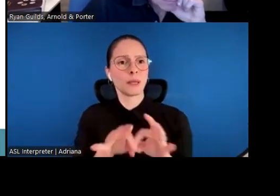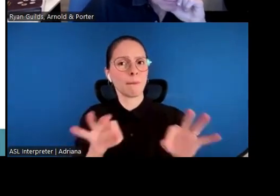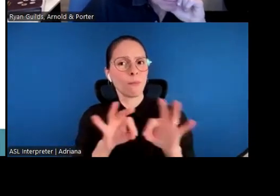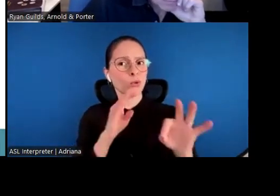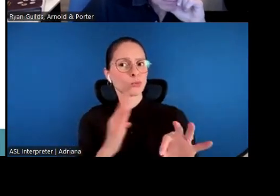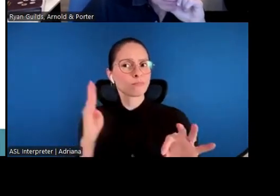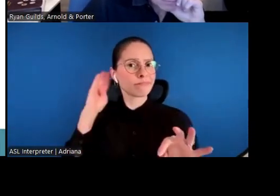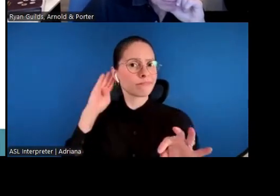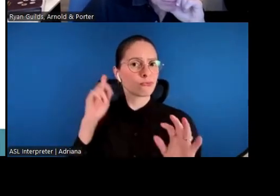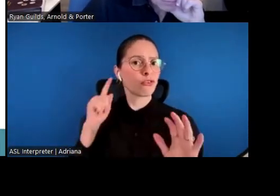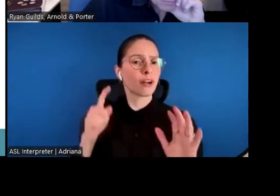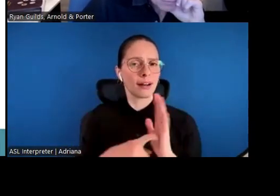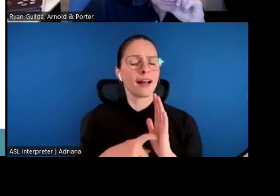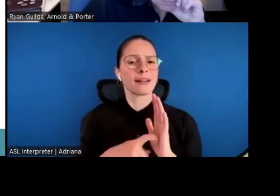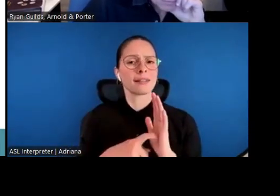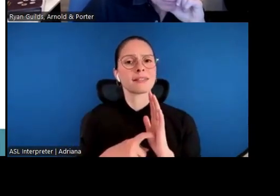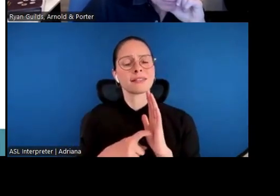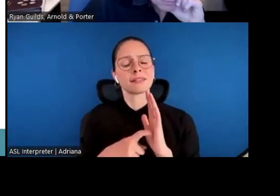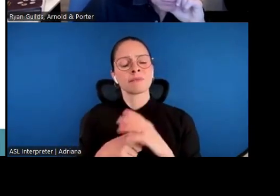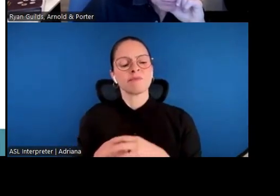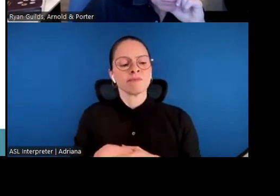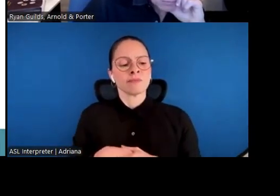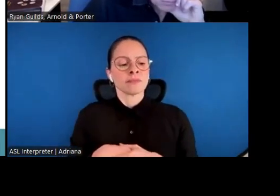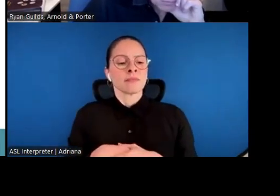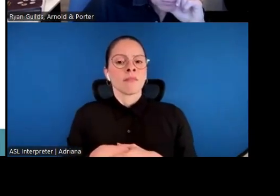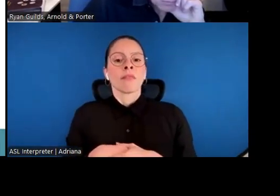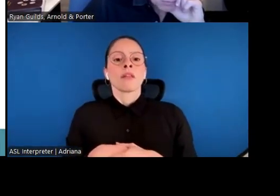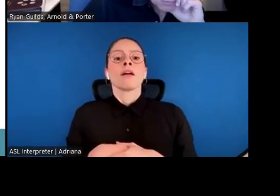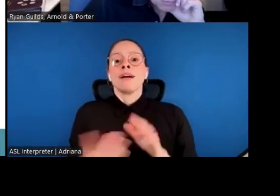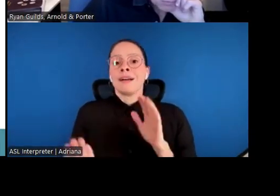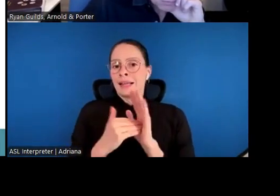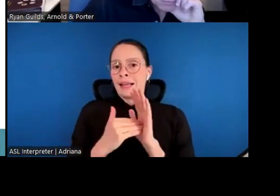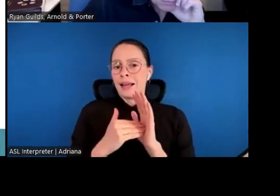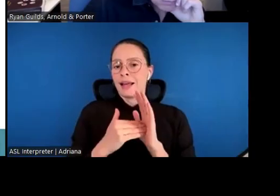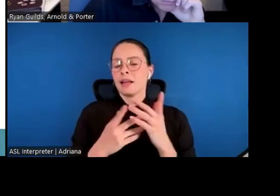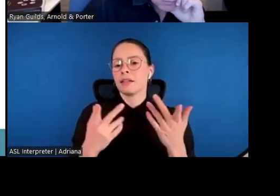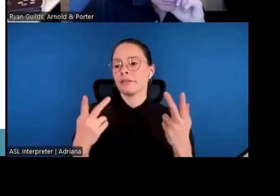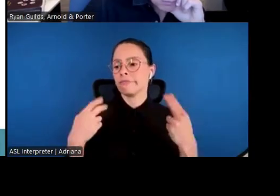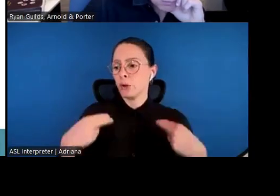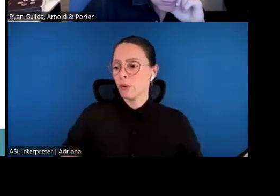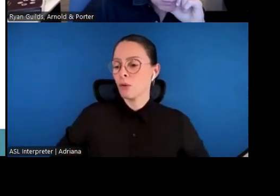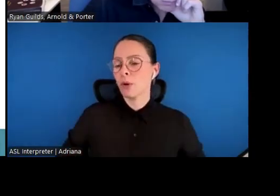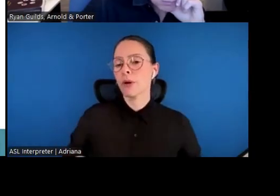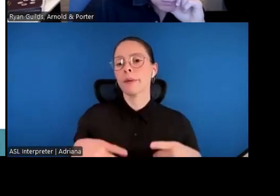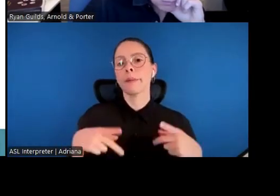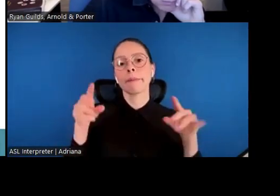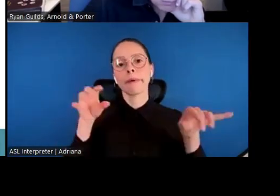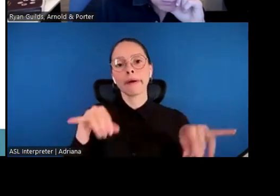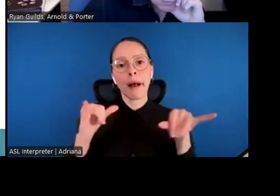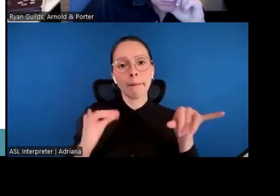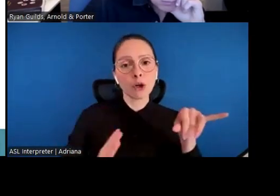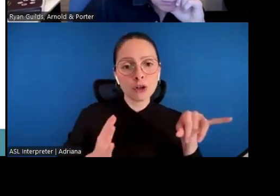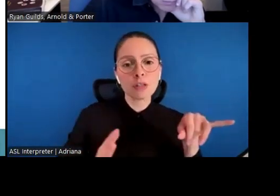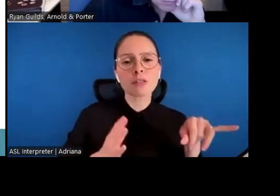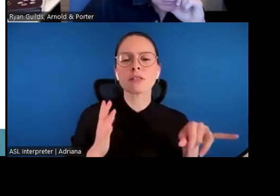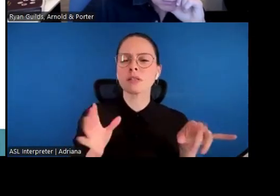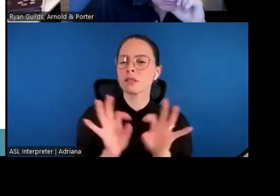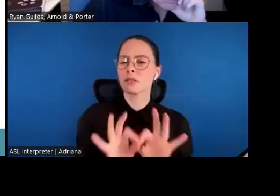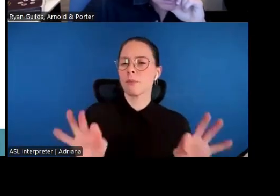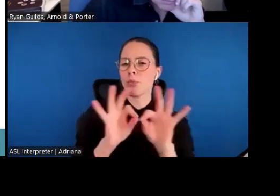a trial. So the uniform, common courtesies, very important to understand about the